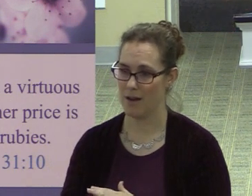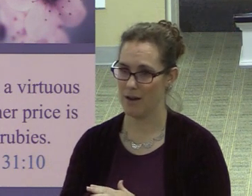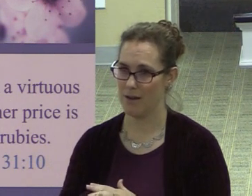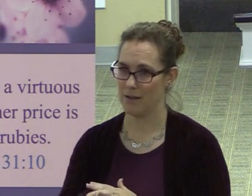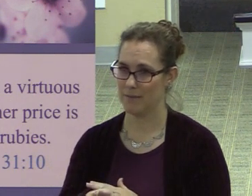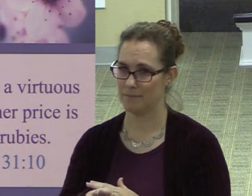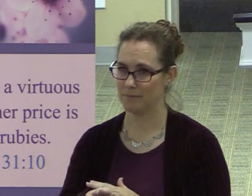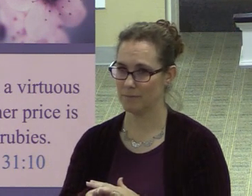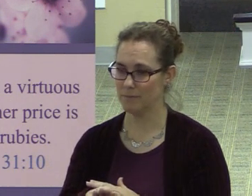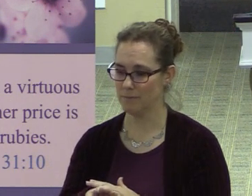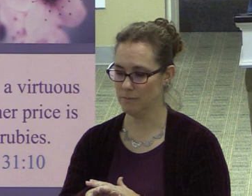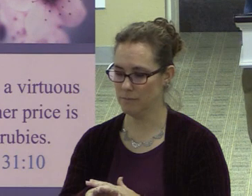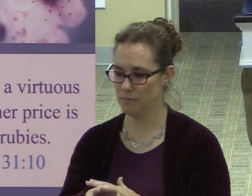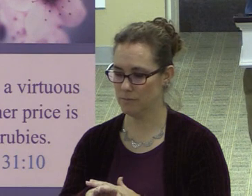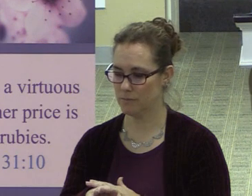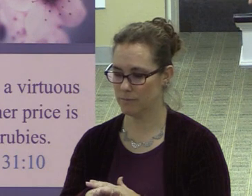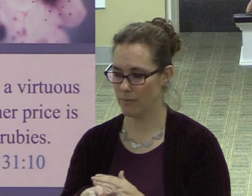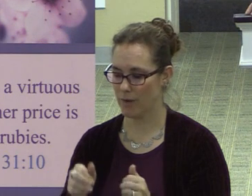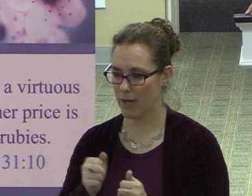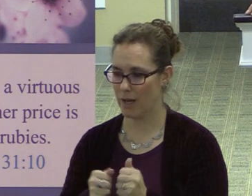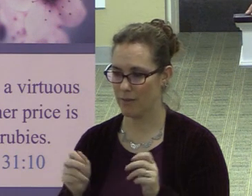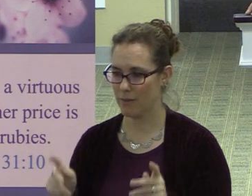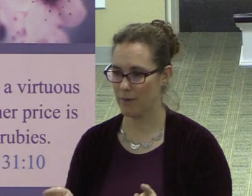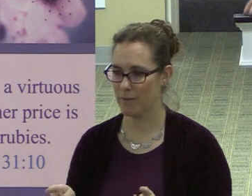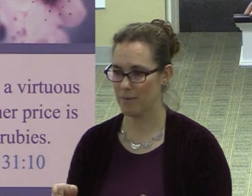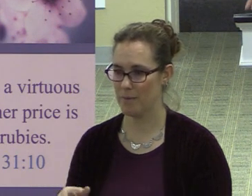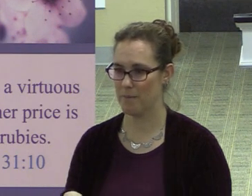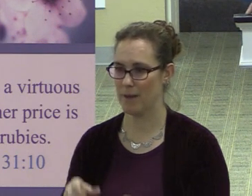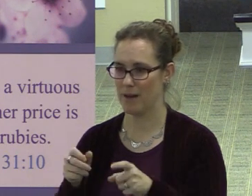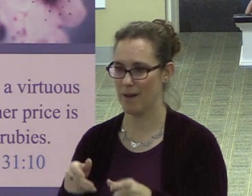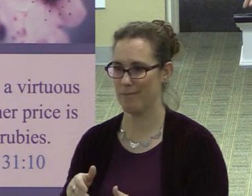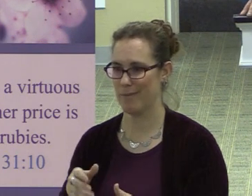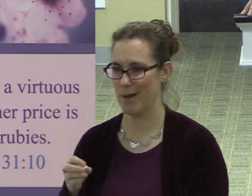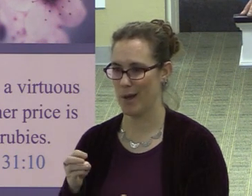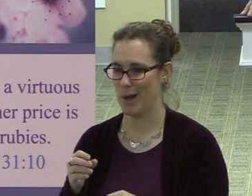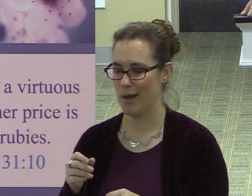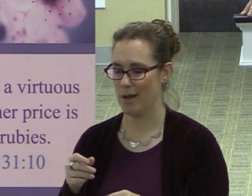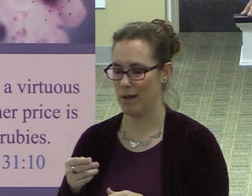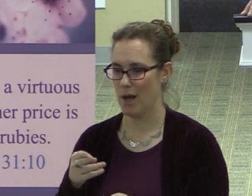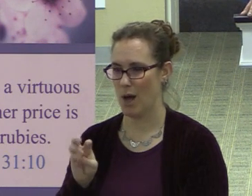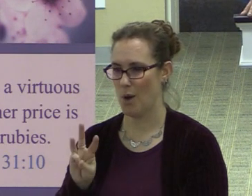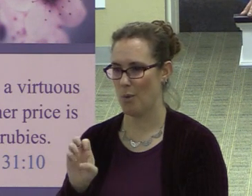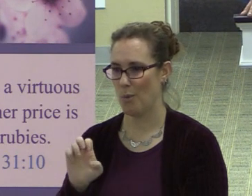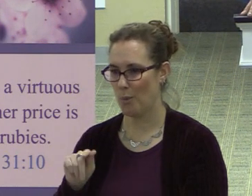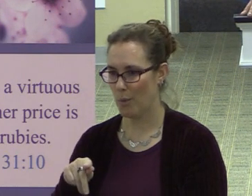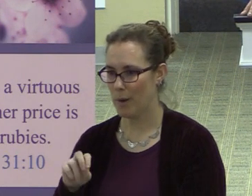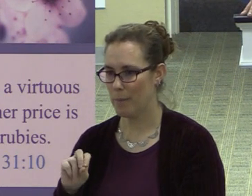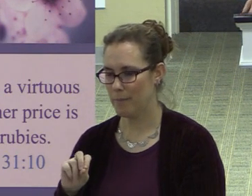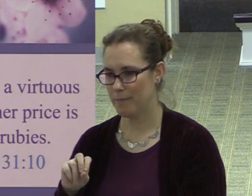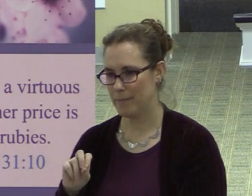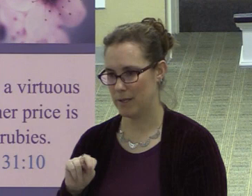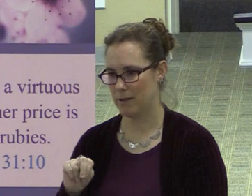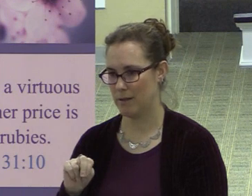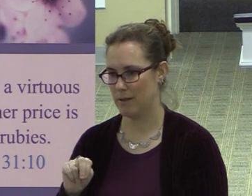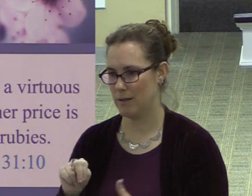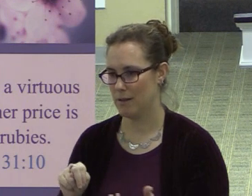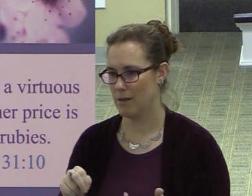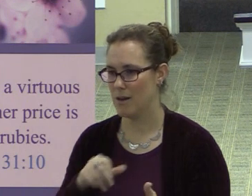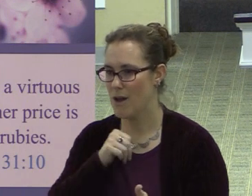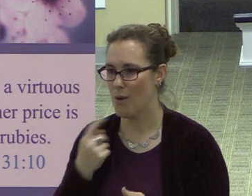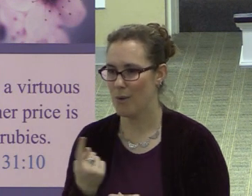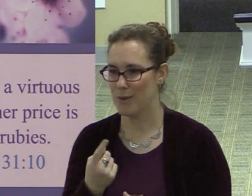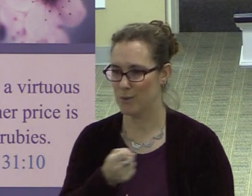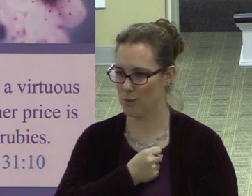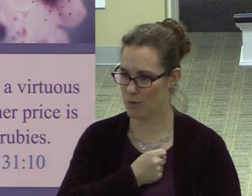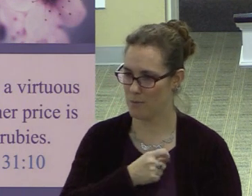they're not going to be, I mean, everybody's going to be picking up a weapon. Everybody, not just the soldiers. They're going to give their life